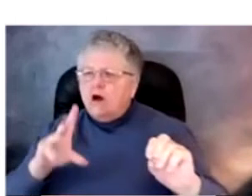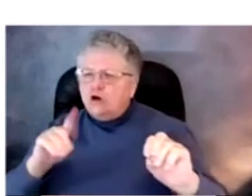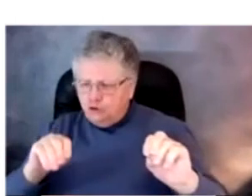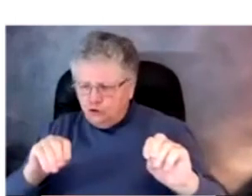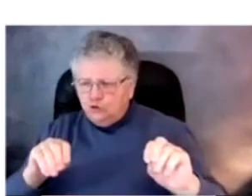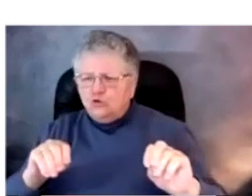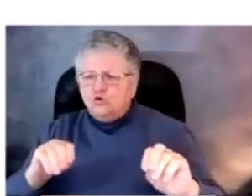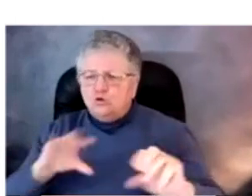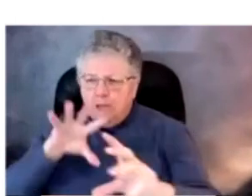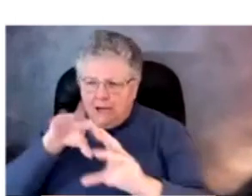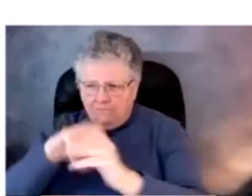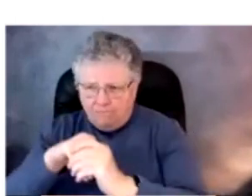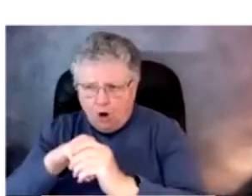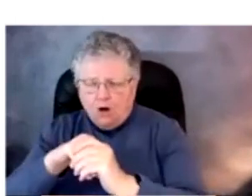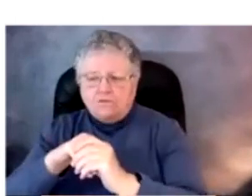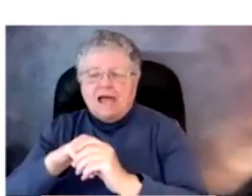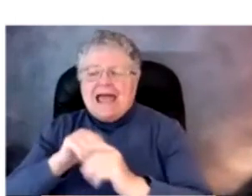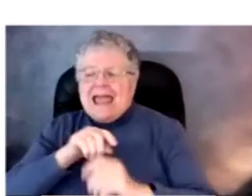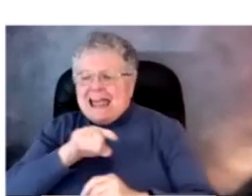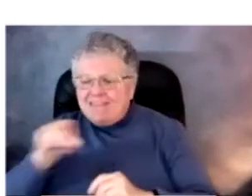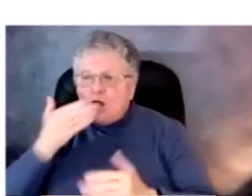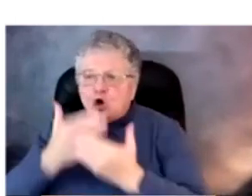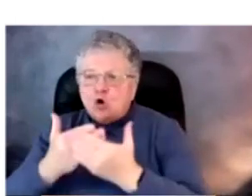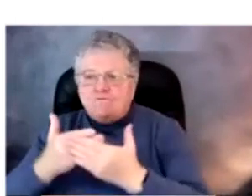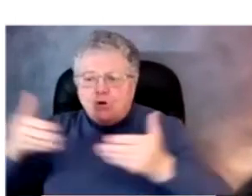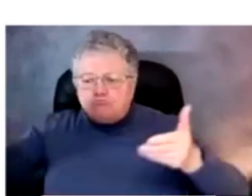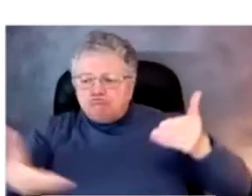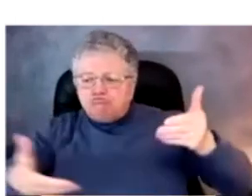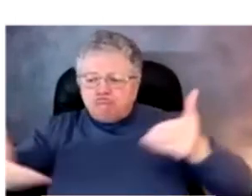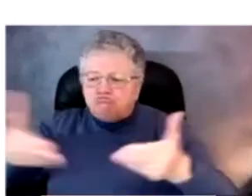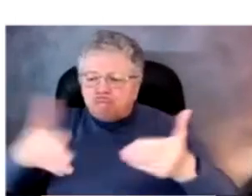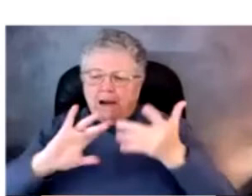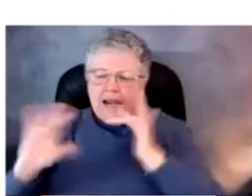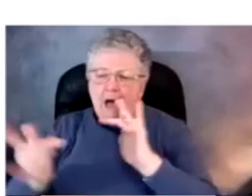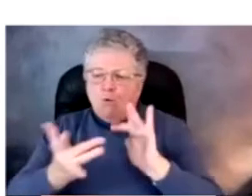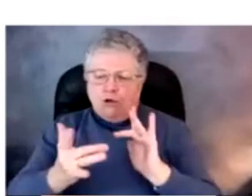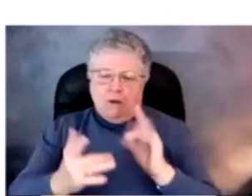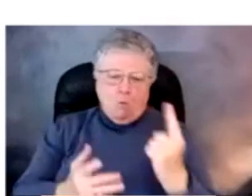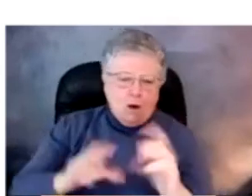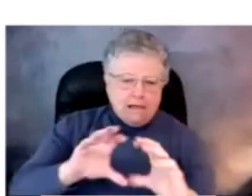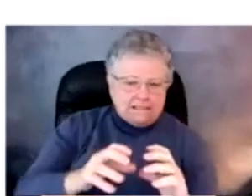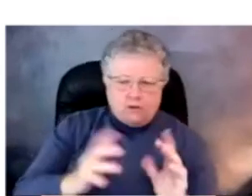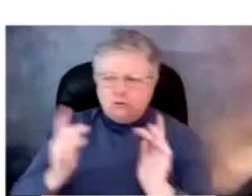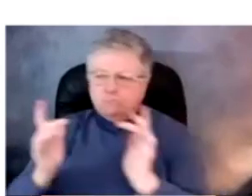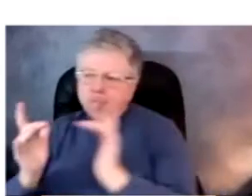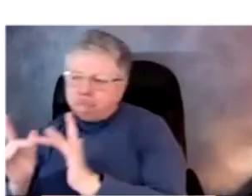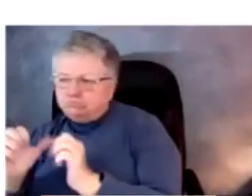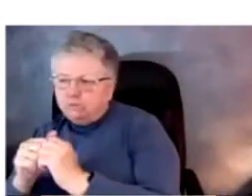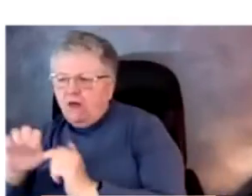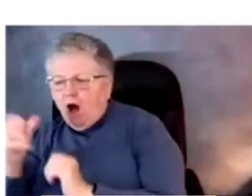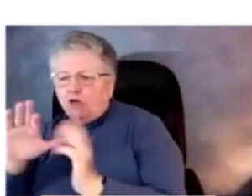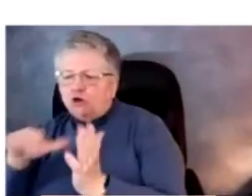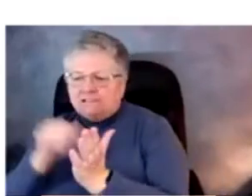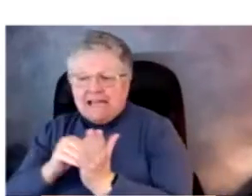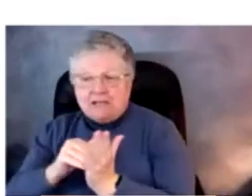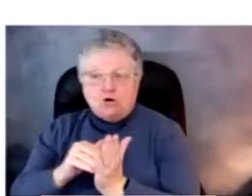with other centers. And so this is just another way of really trying to build and strengthen some of these center